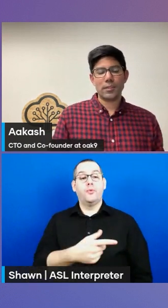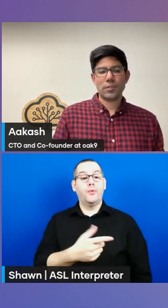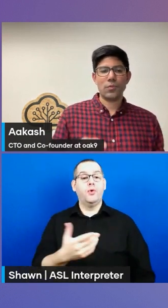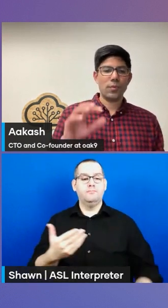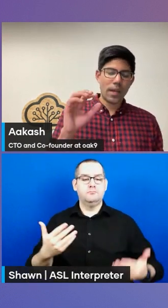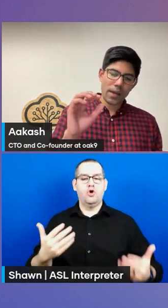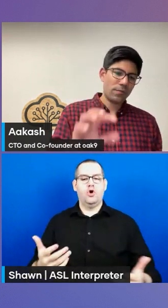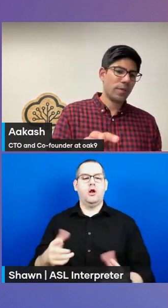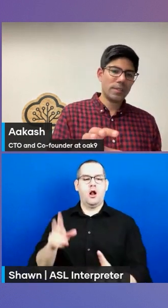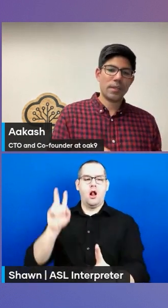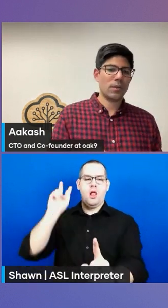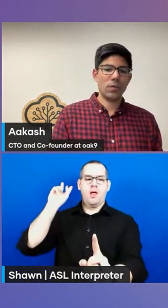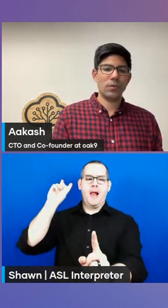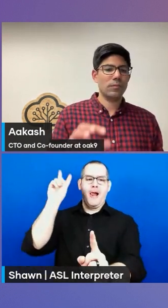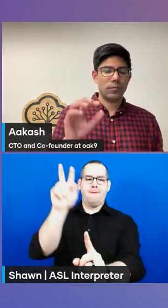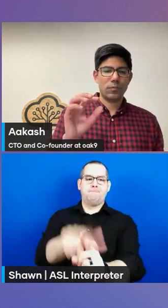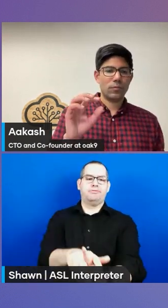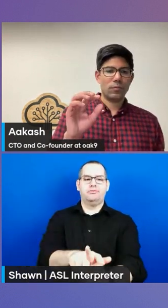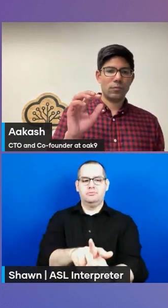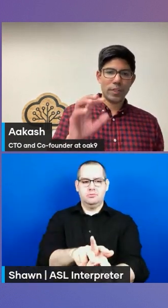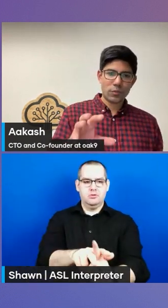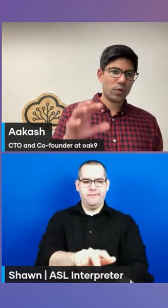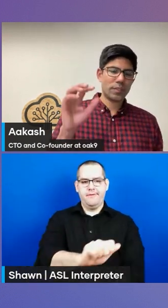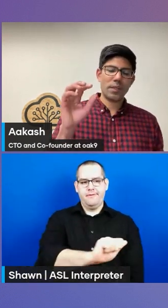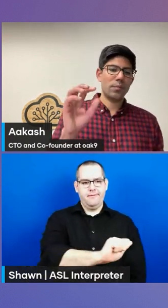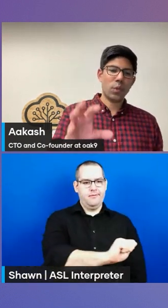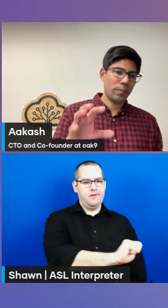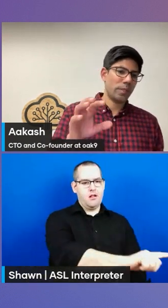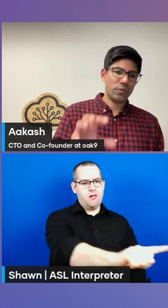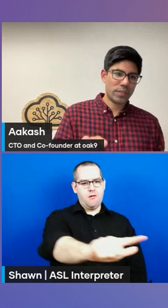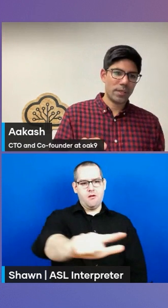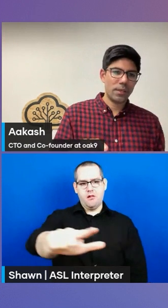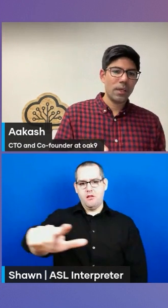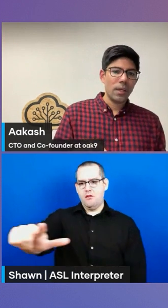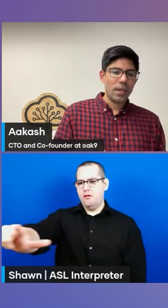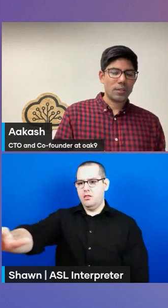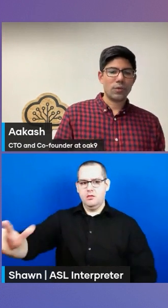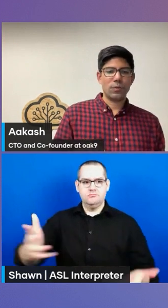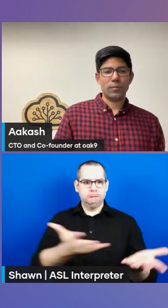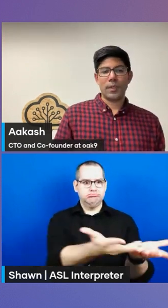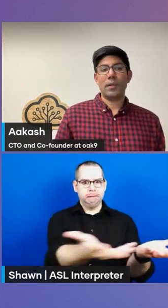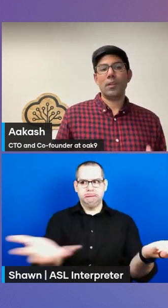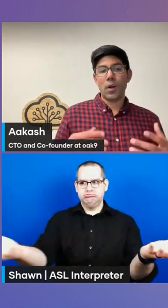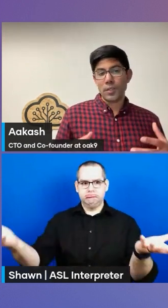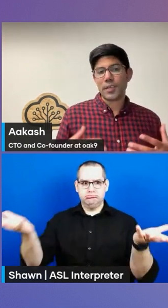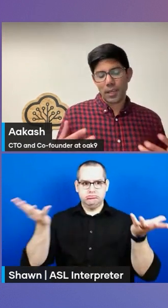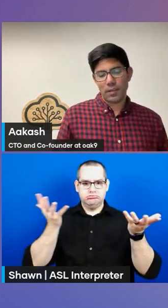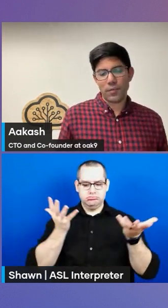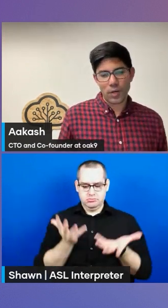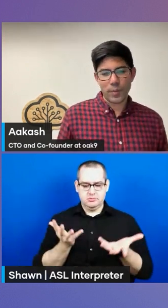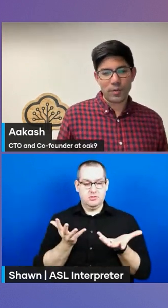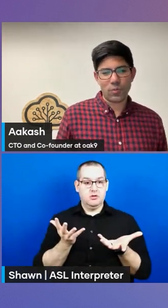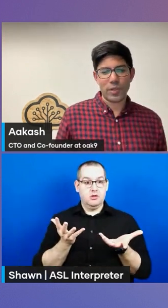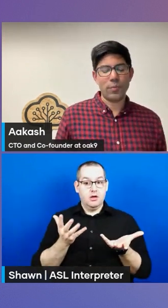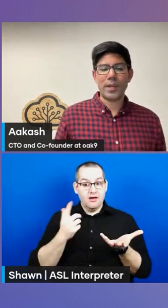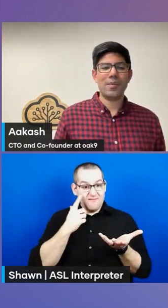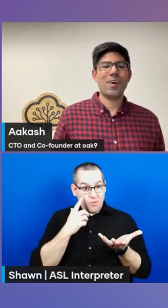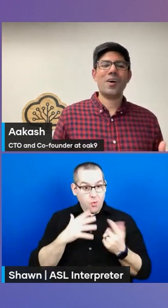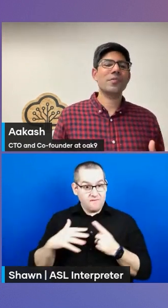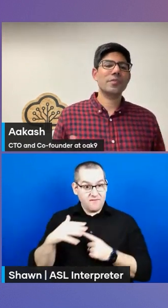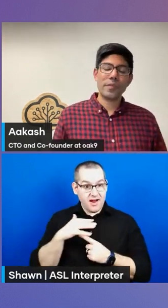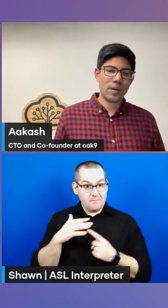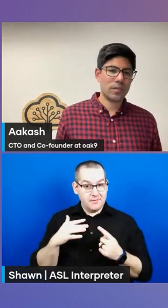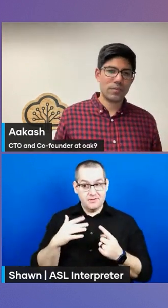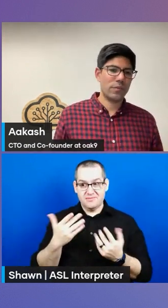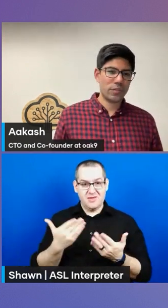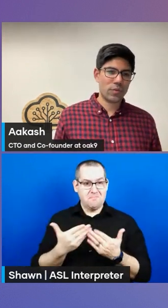rule set to every single resource and deployment you see. And so in a large scale environment where you might have